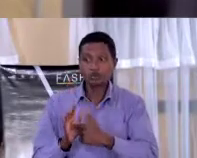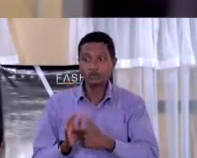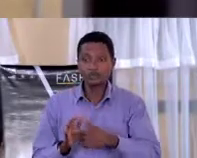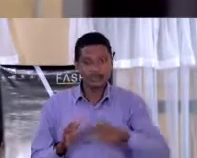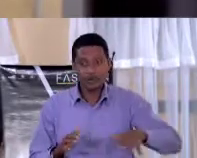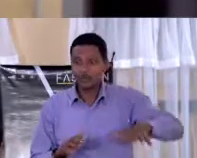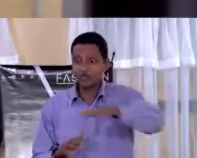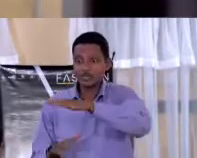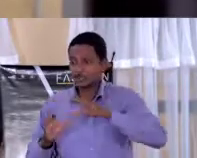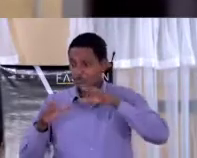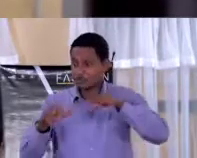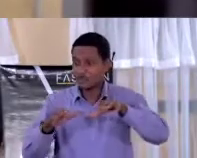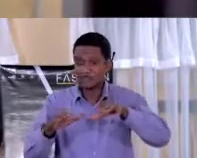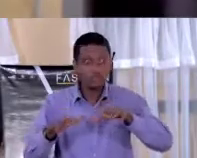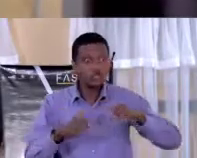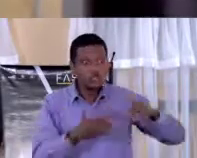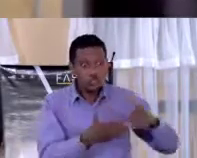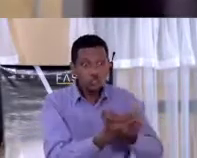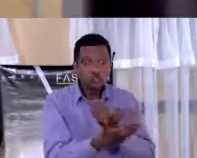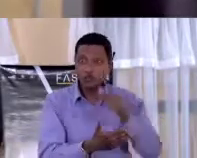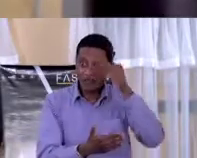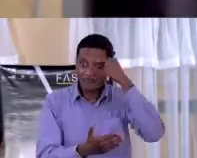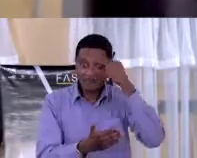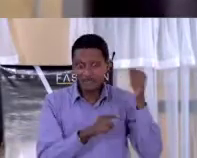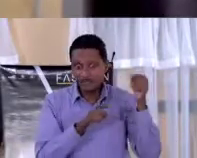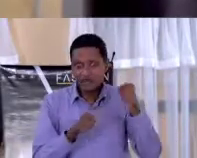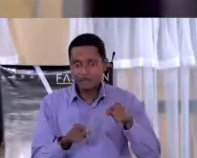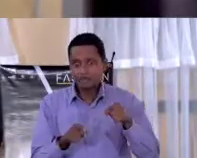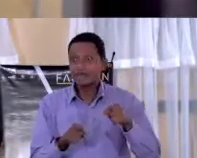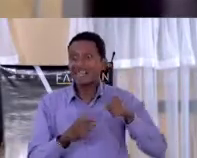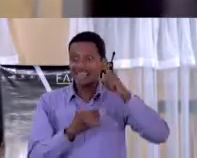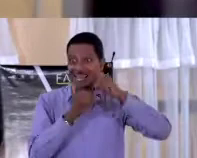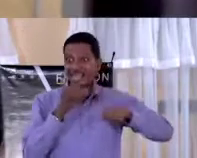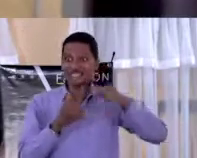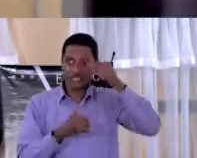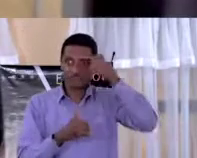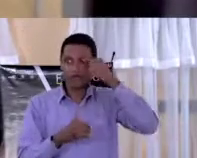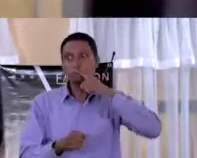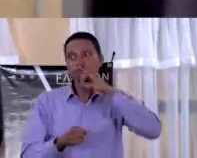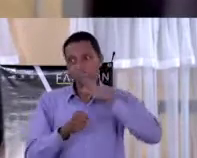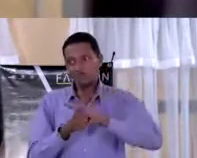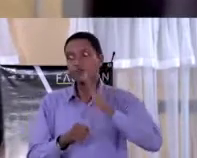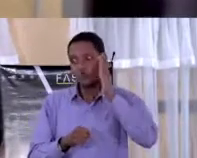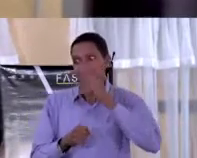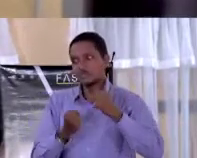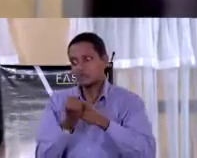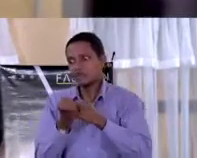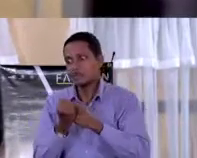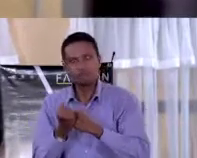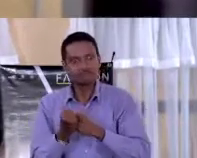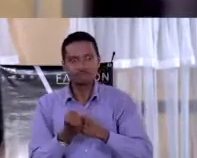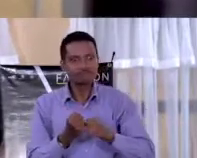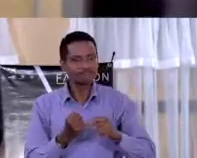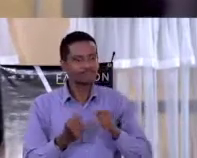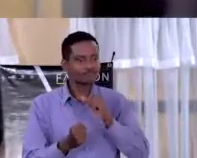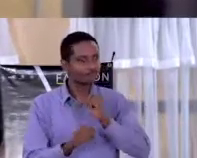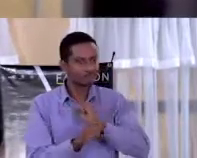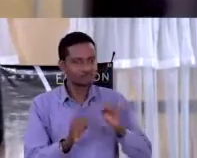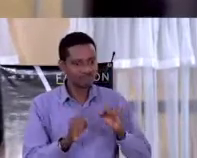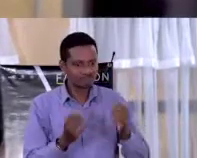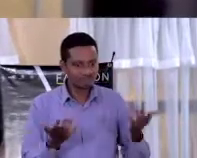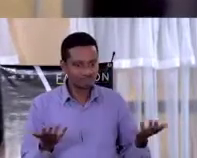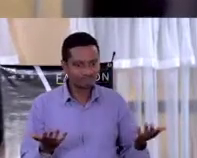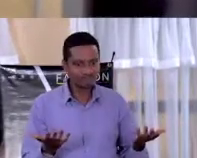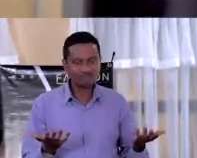And when the new government came in, none of what was promised by the last government came through. And we were in the biggest hole, and that was the end of Fashion Week